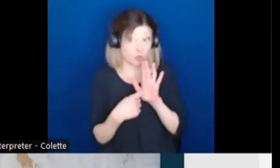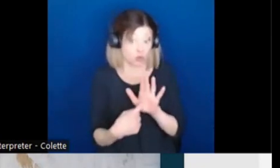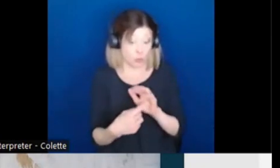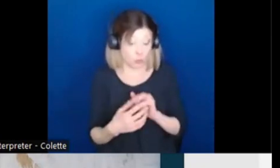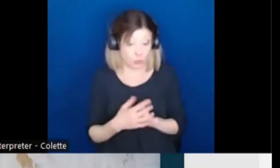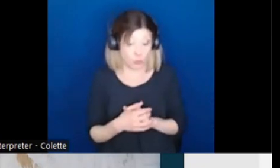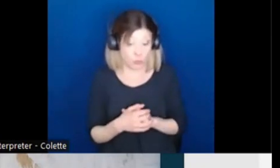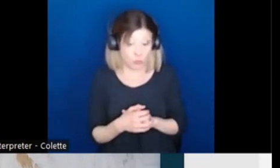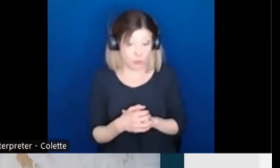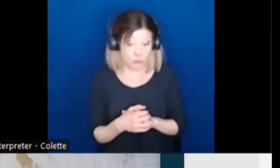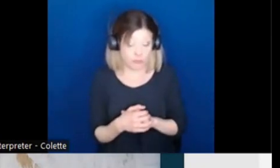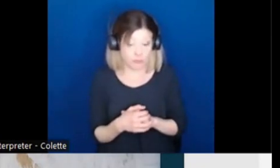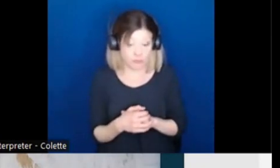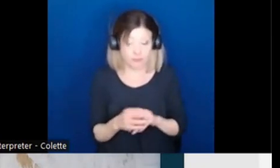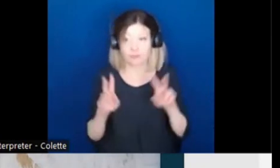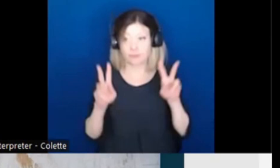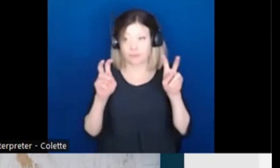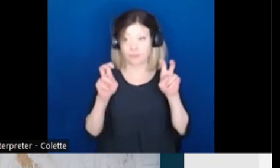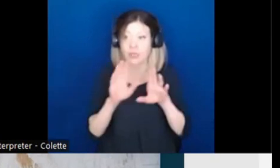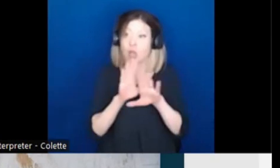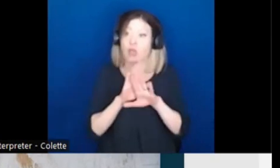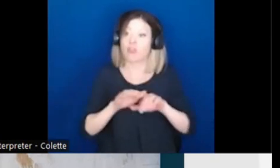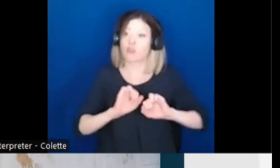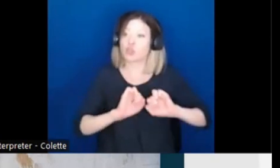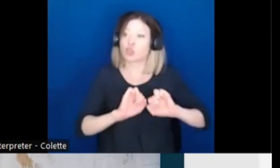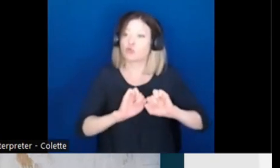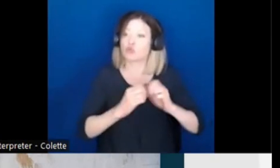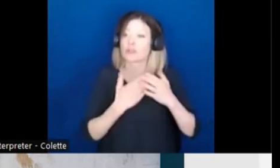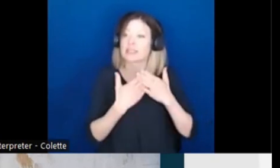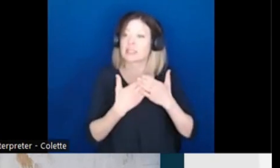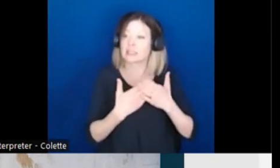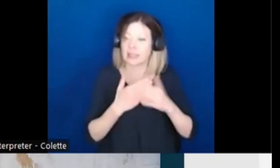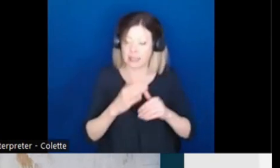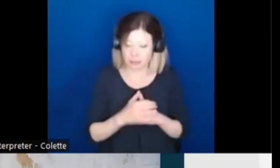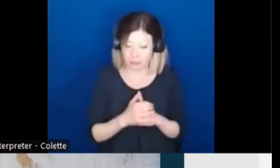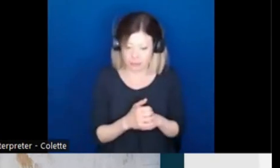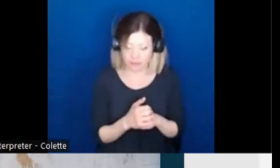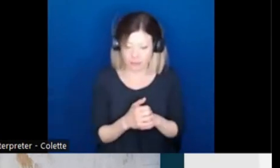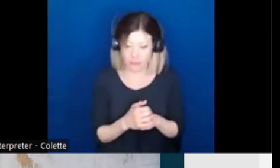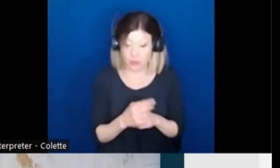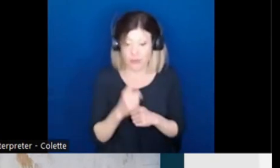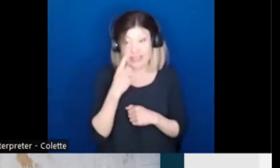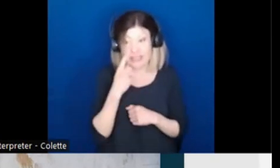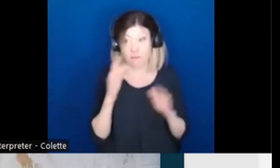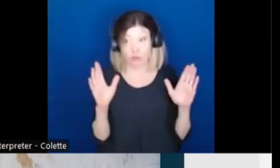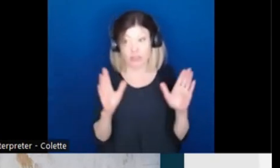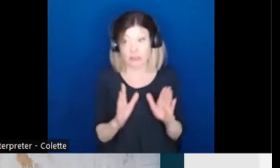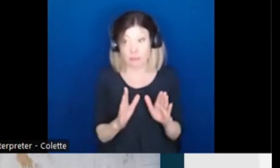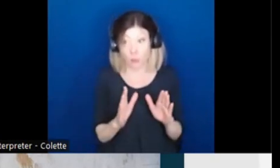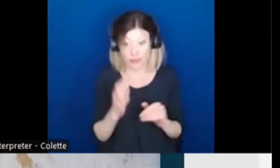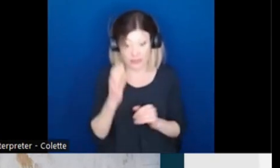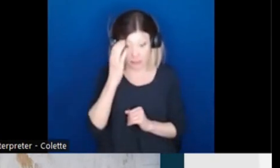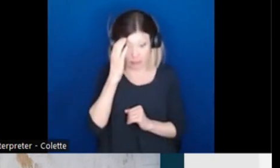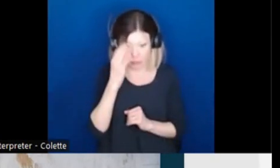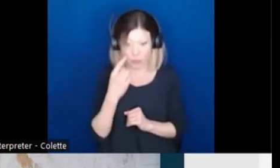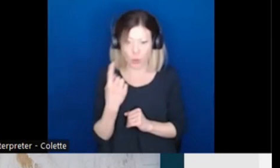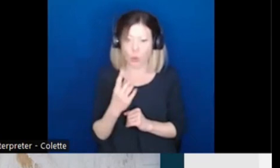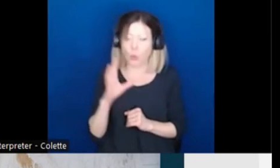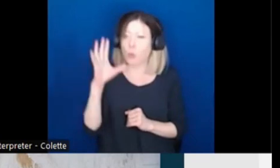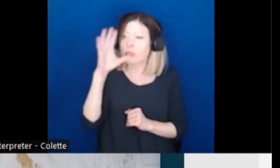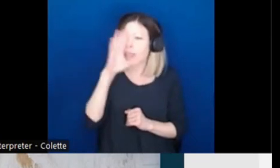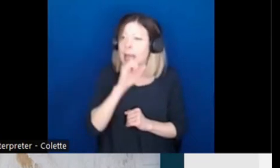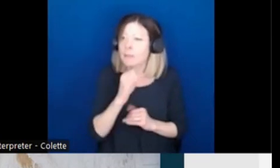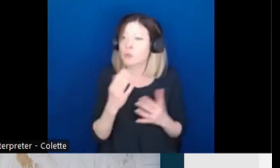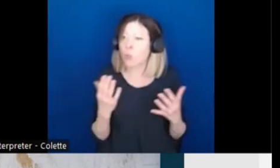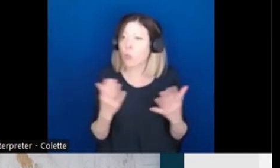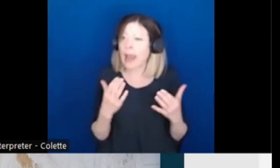which is called the children's study. Now you can see it's very small. It's the bedroom. Who slept where in this